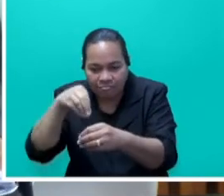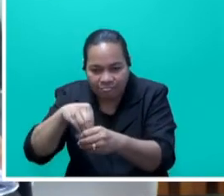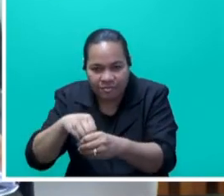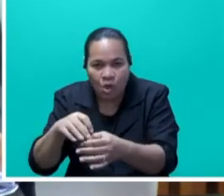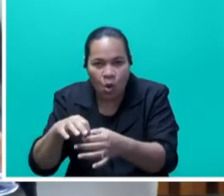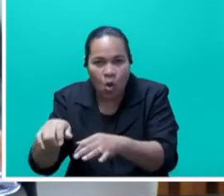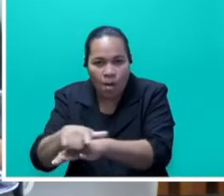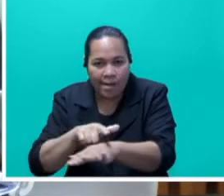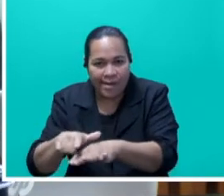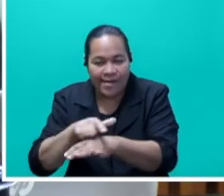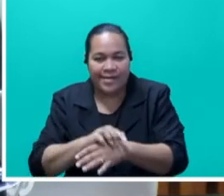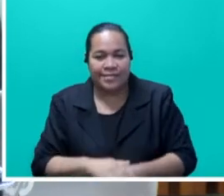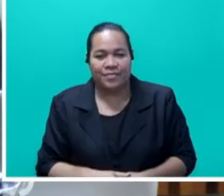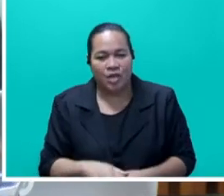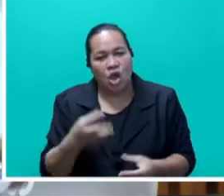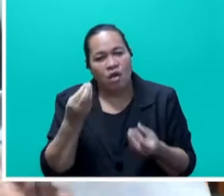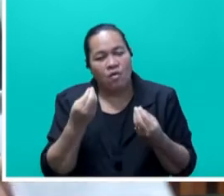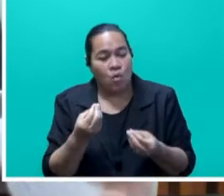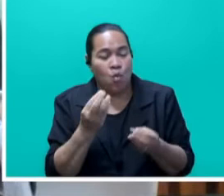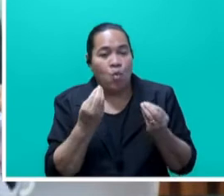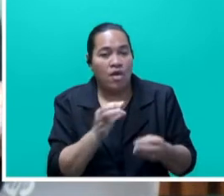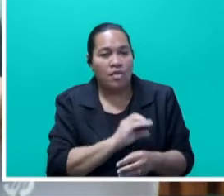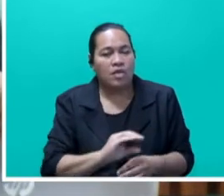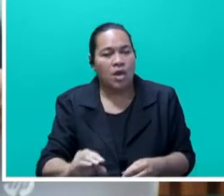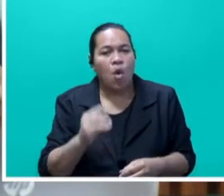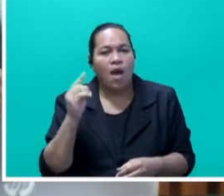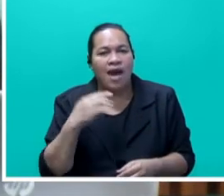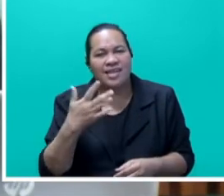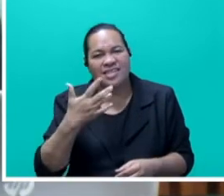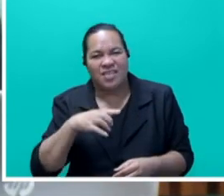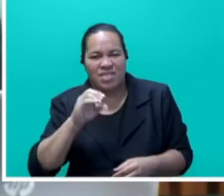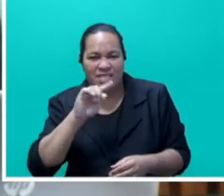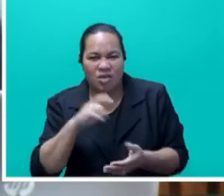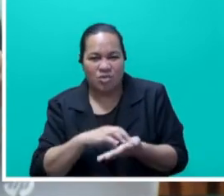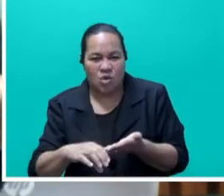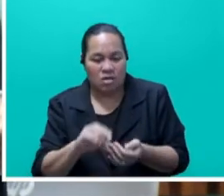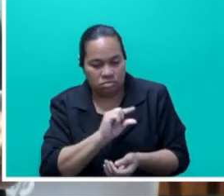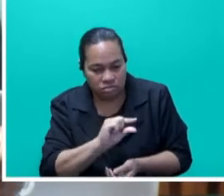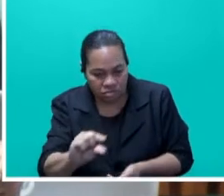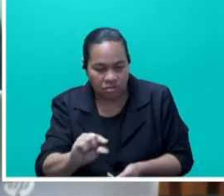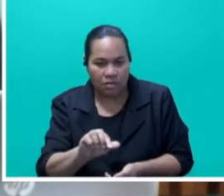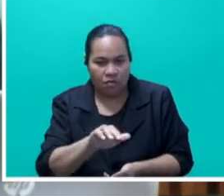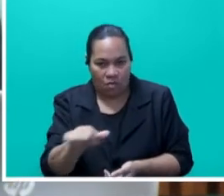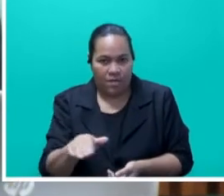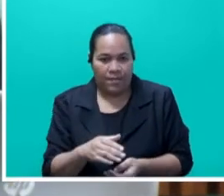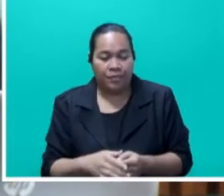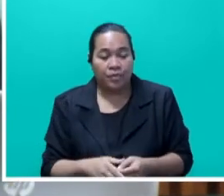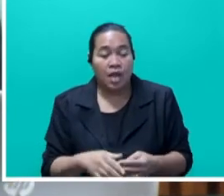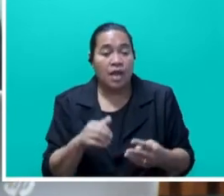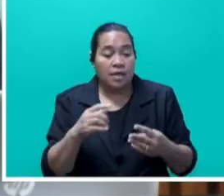with an allocation of $170,000. Mr. Speaker said, we are assisting